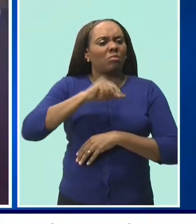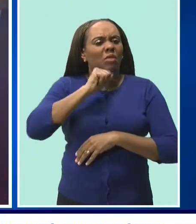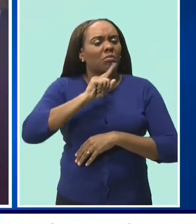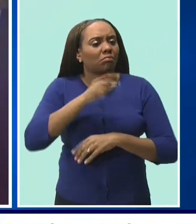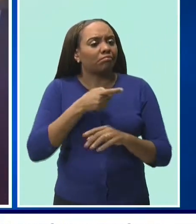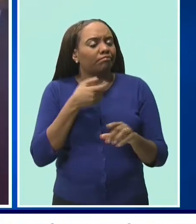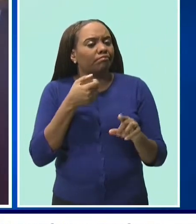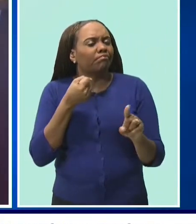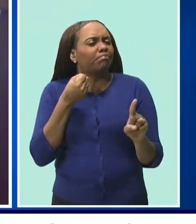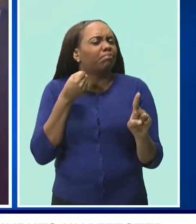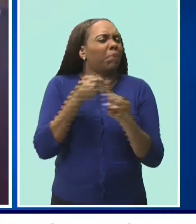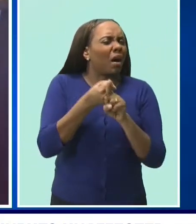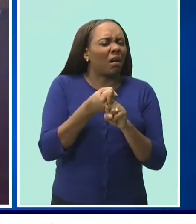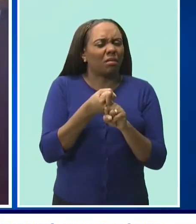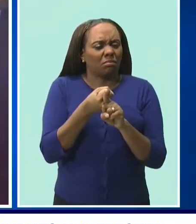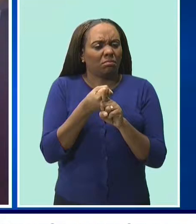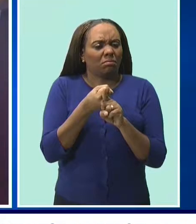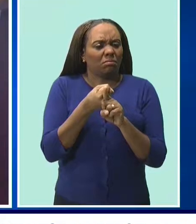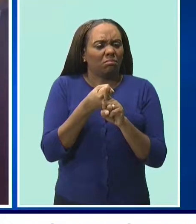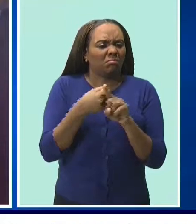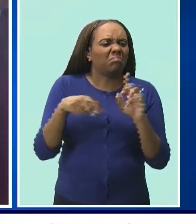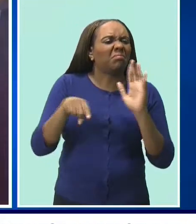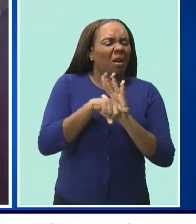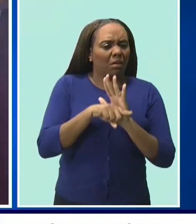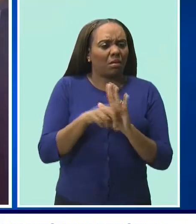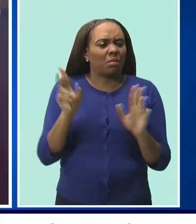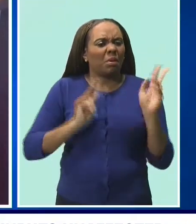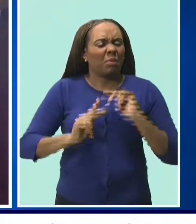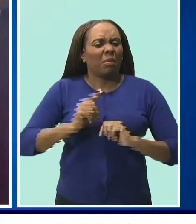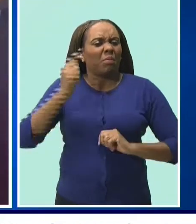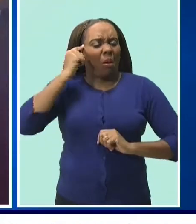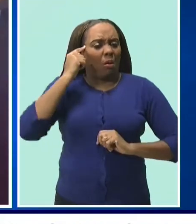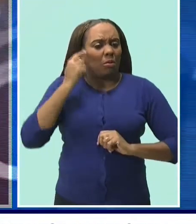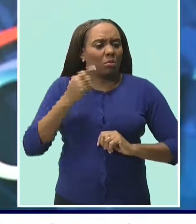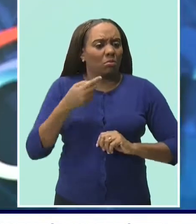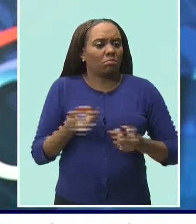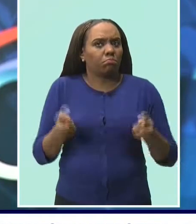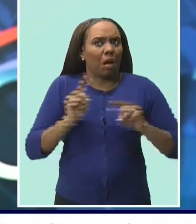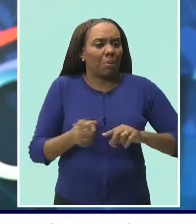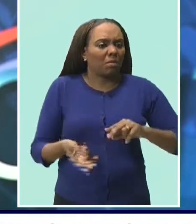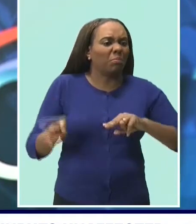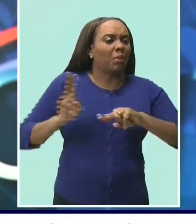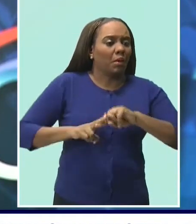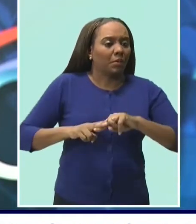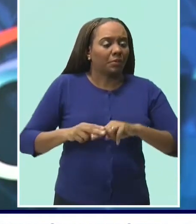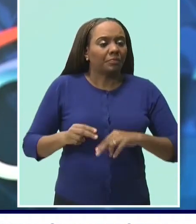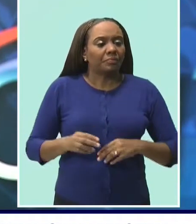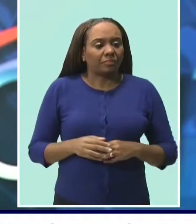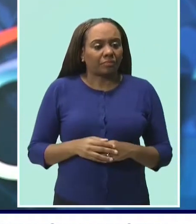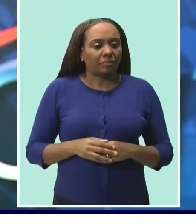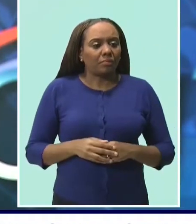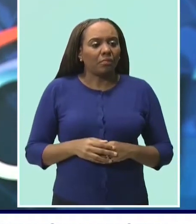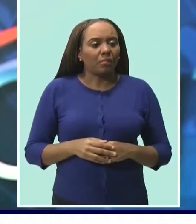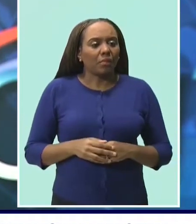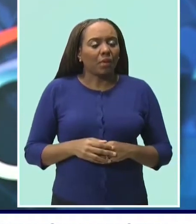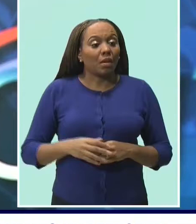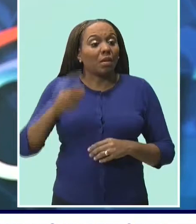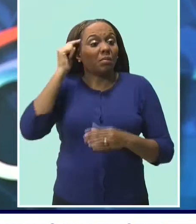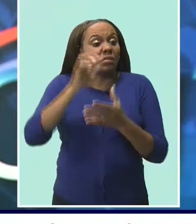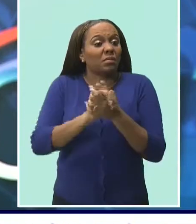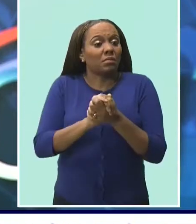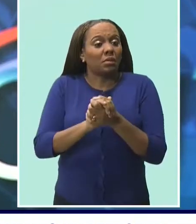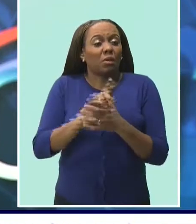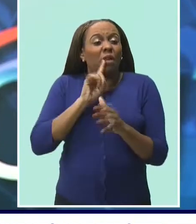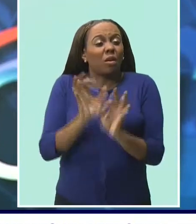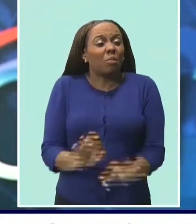impact that perhaps some would have anticipated. Well, Minister Cattle believes one of the key lessons